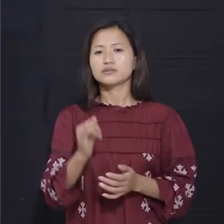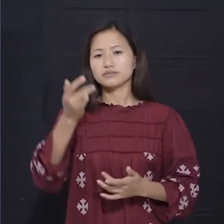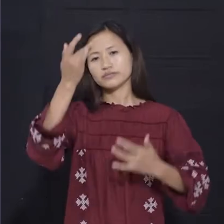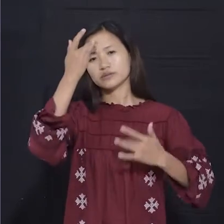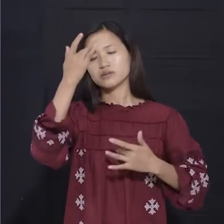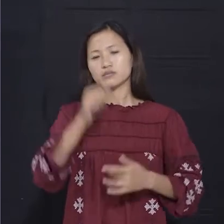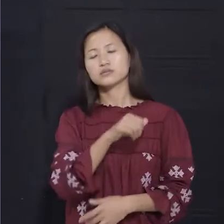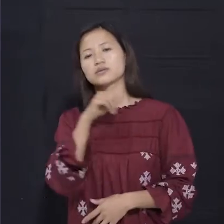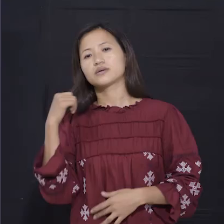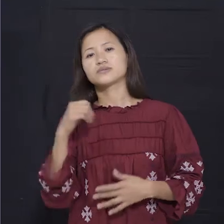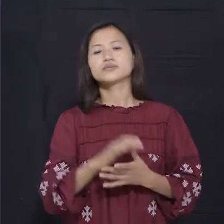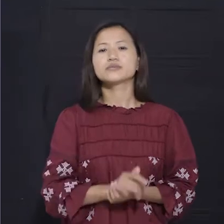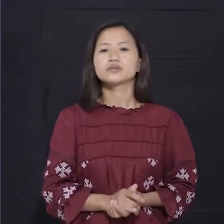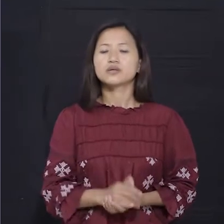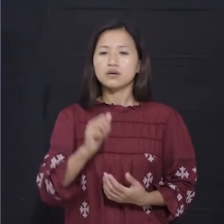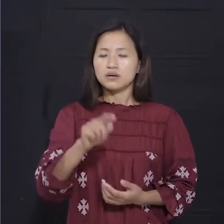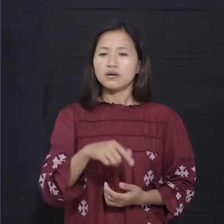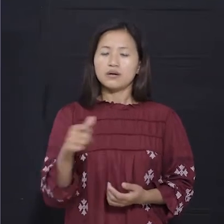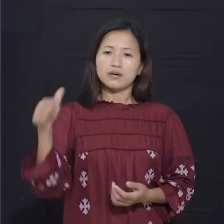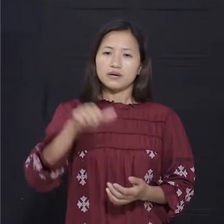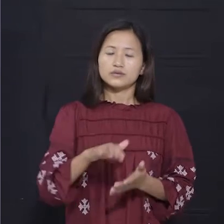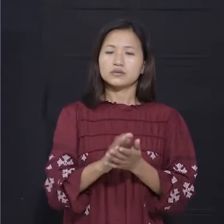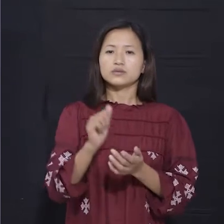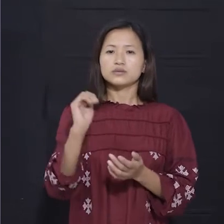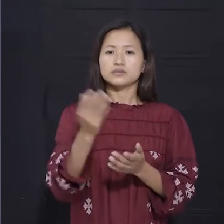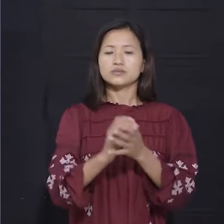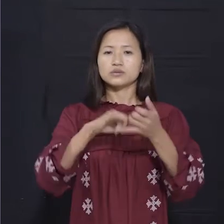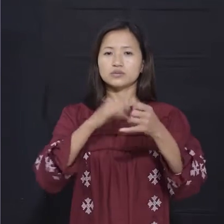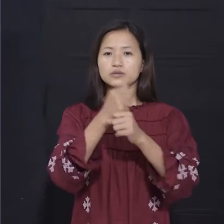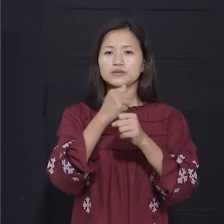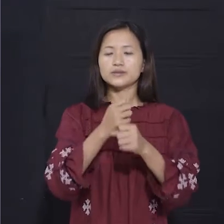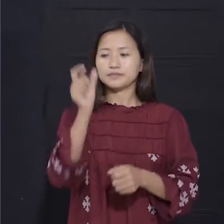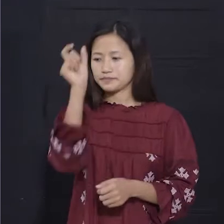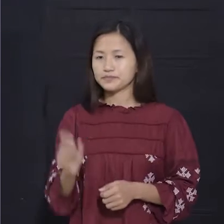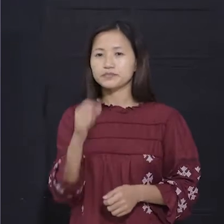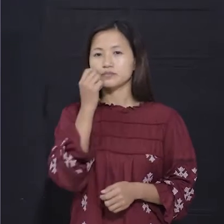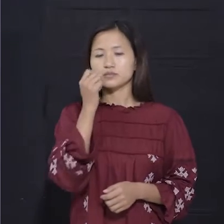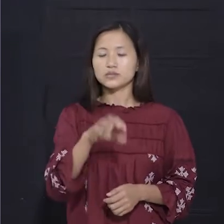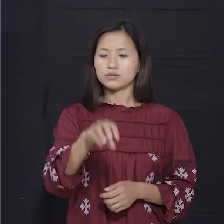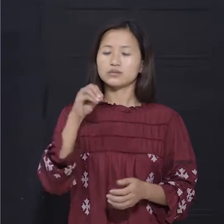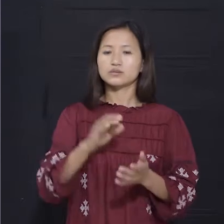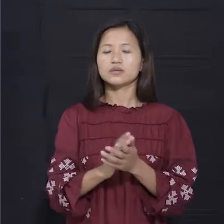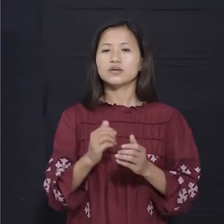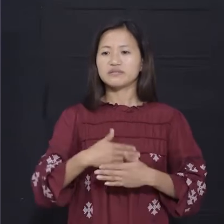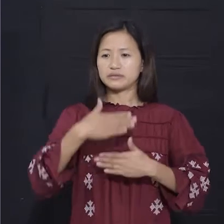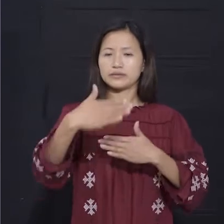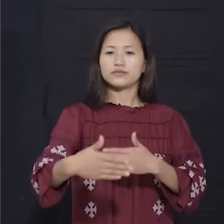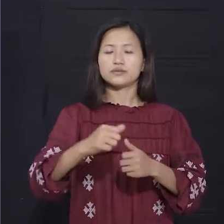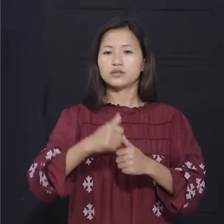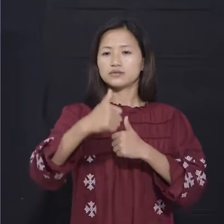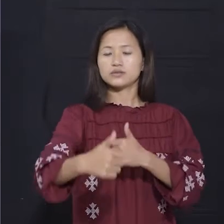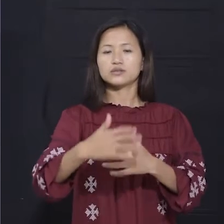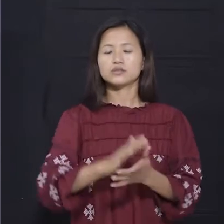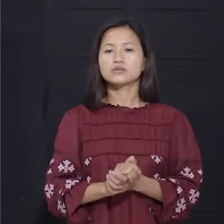then he died, all right. So after Skandagupta died, the Hunas, they took the advantage of the death of